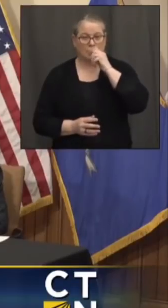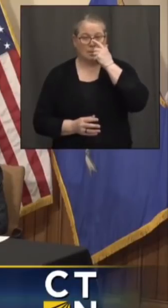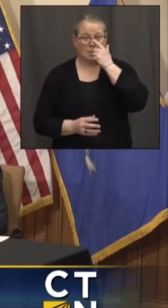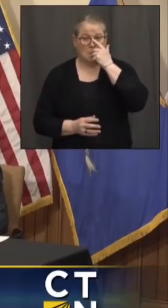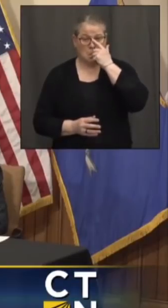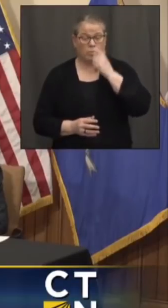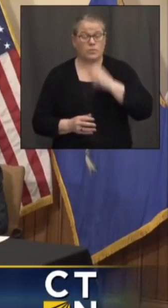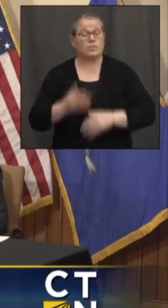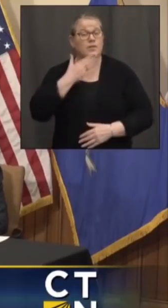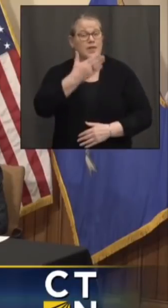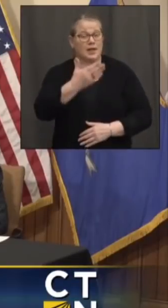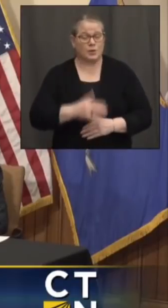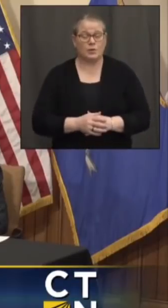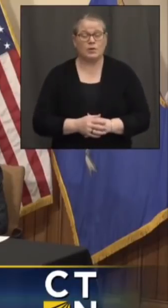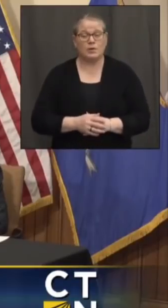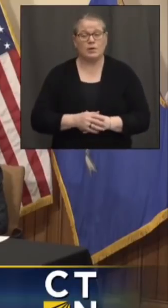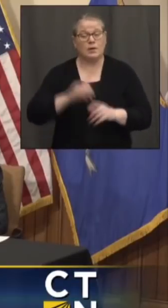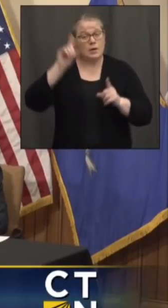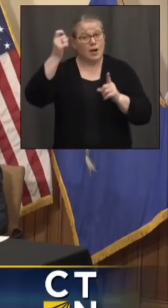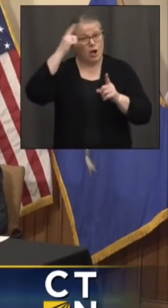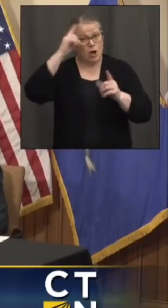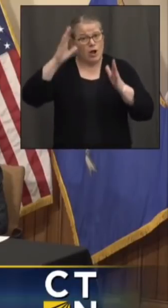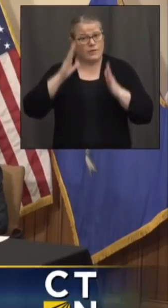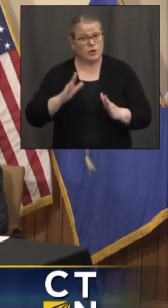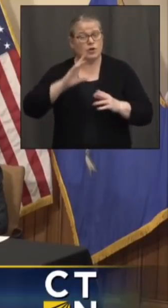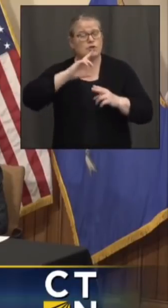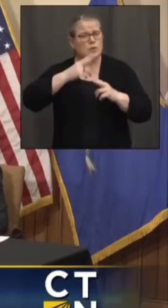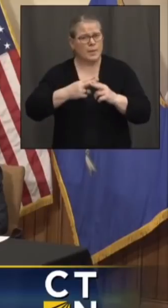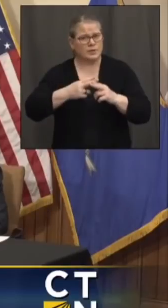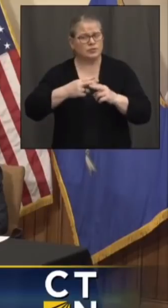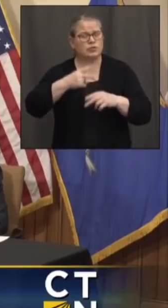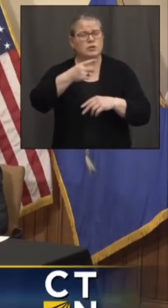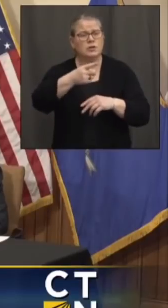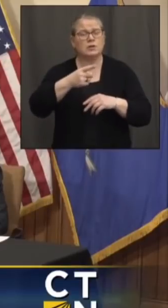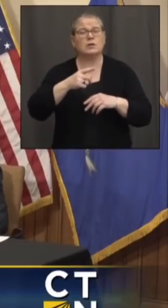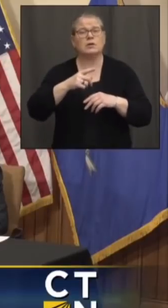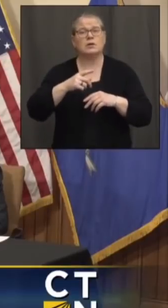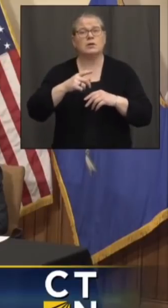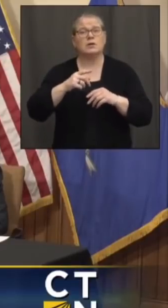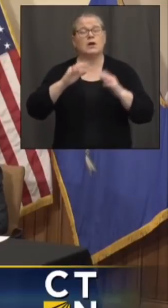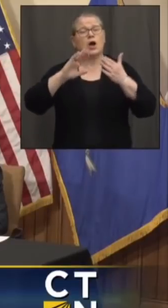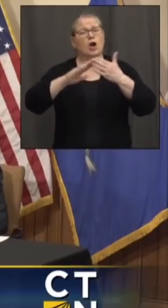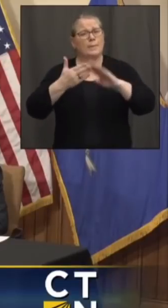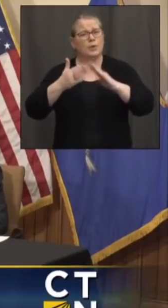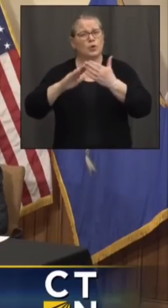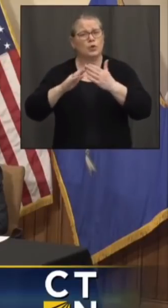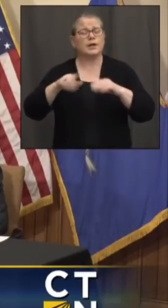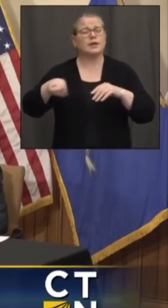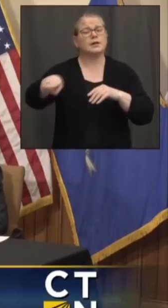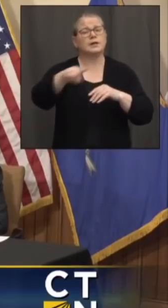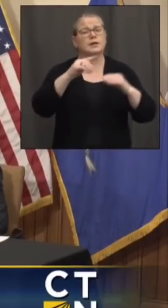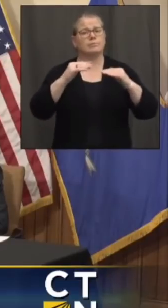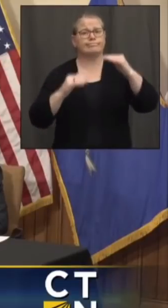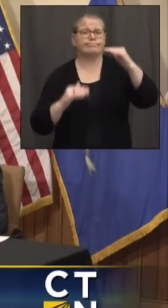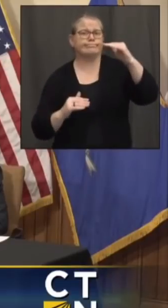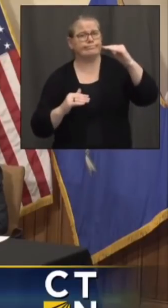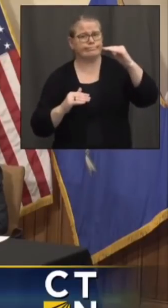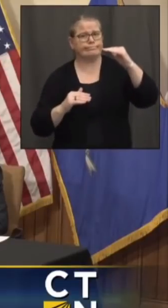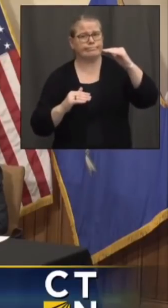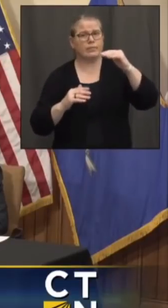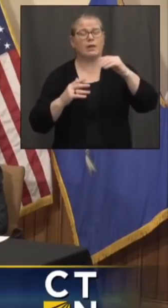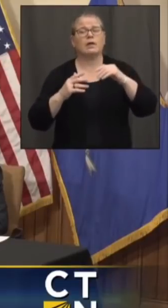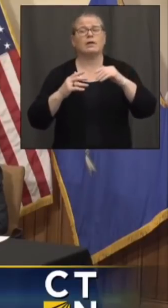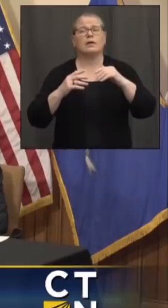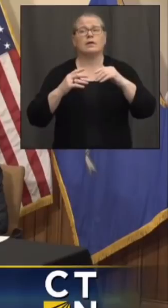you mentioned that you're going to be increasing allocations to underserved communities based on the social vulnerability